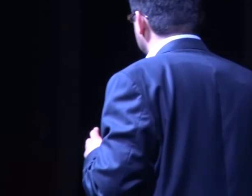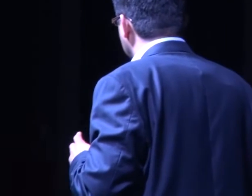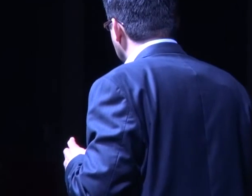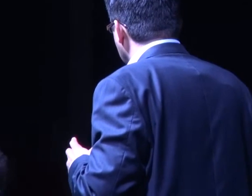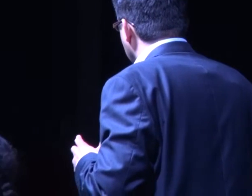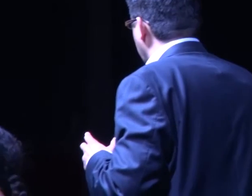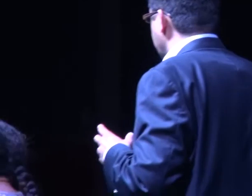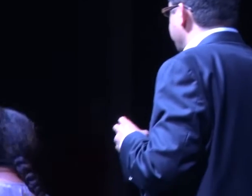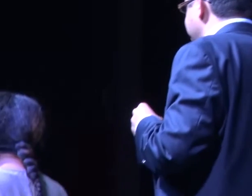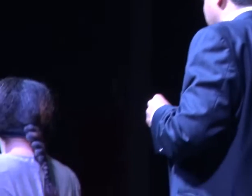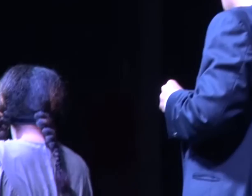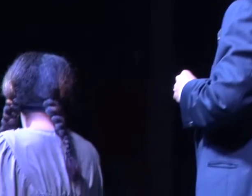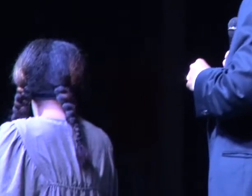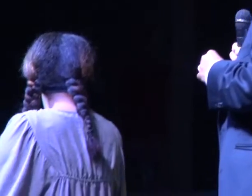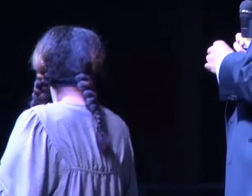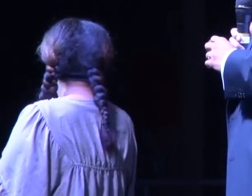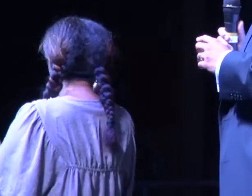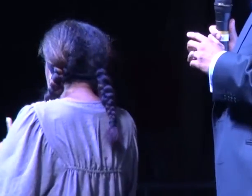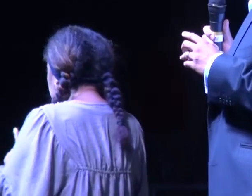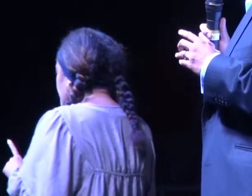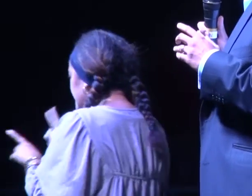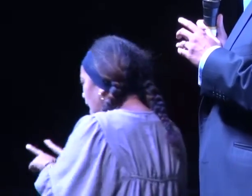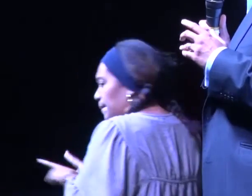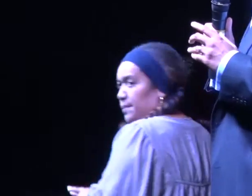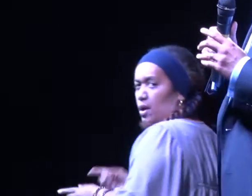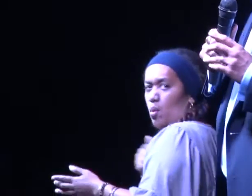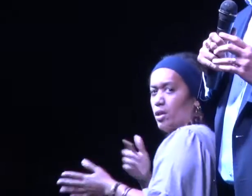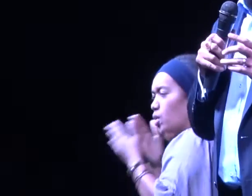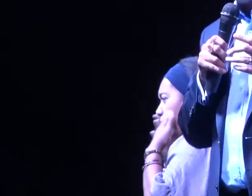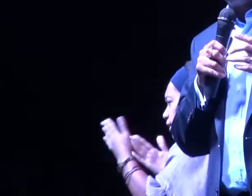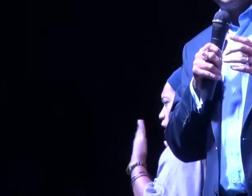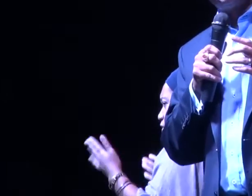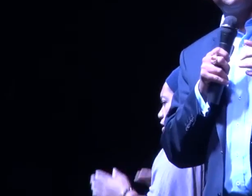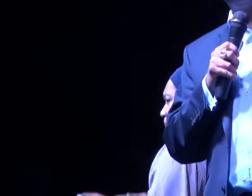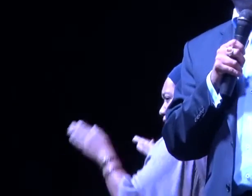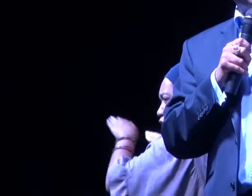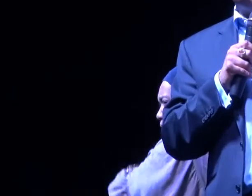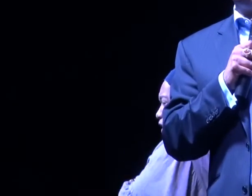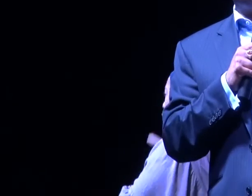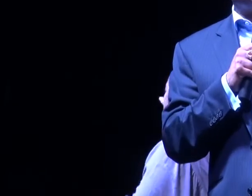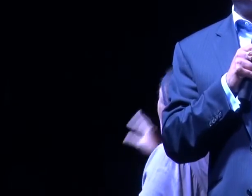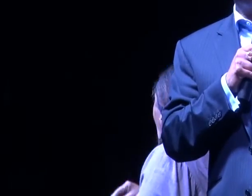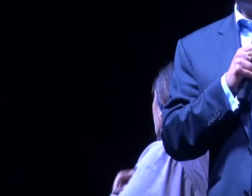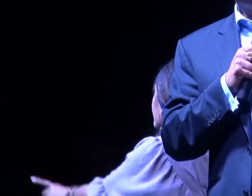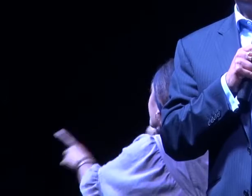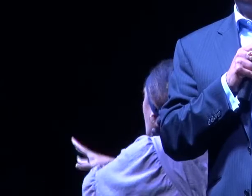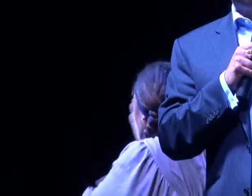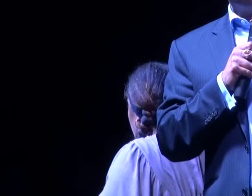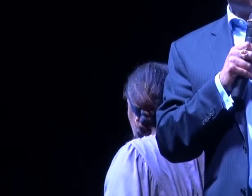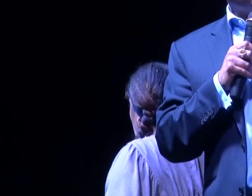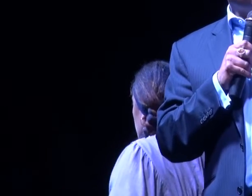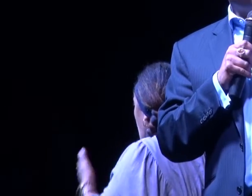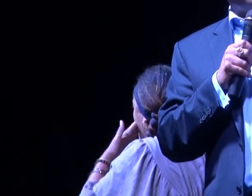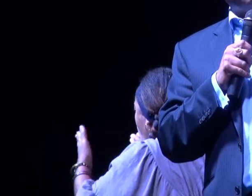participate. And in particular, I would like to acknowledge the participation of the special schools.